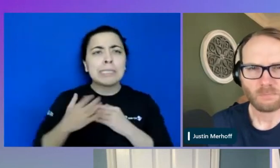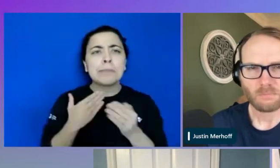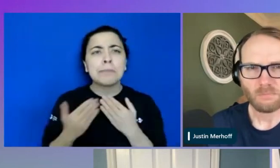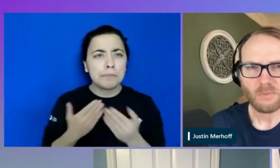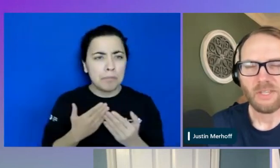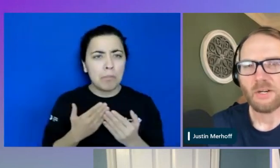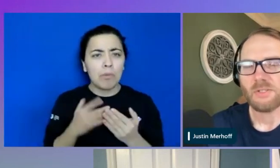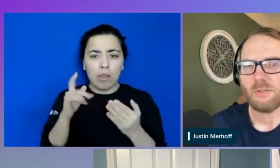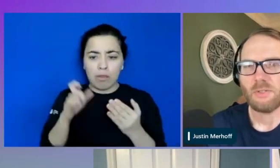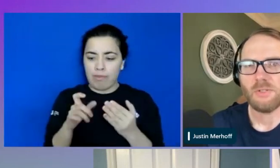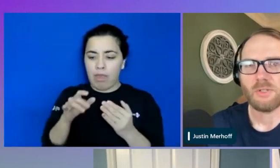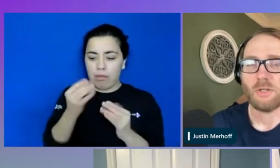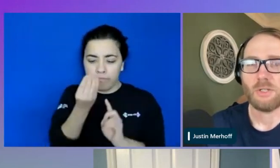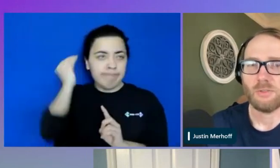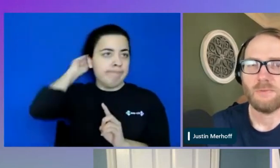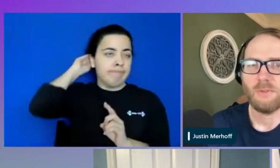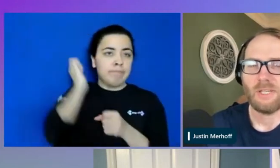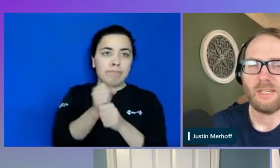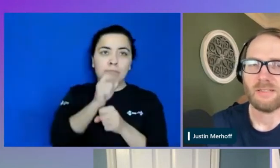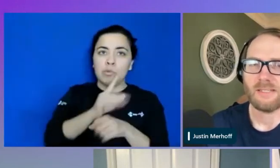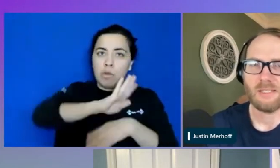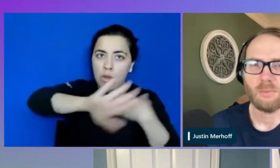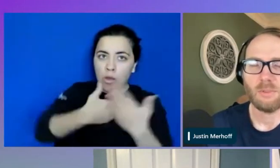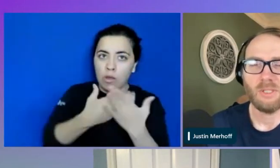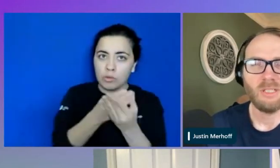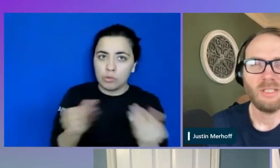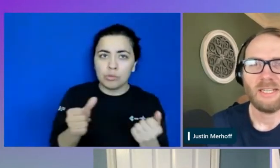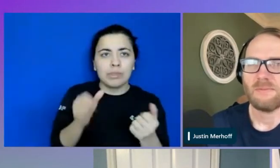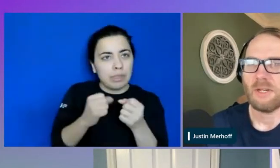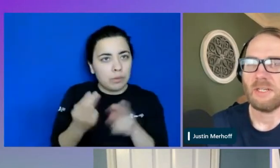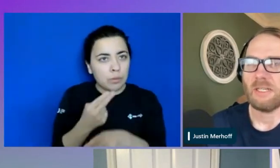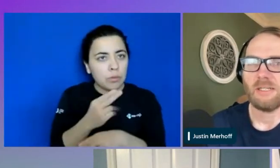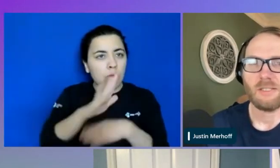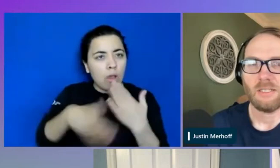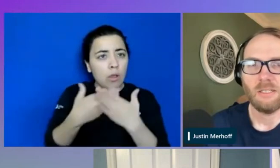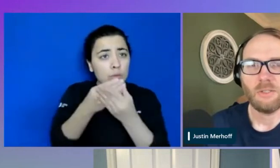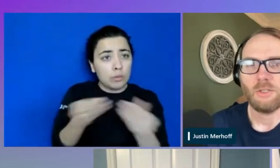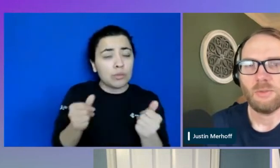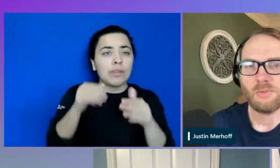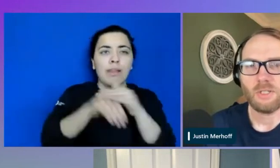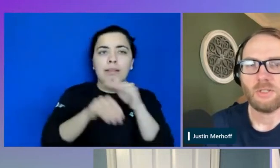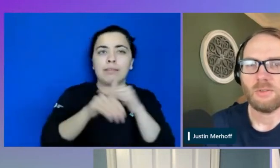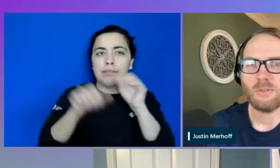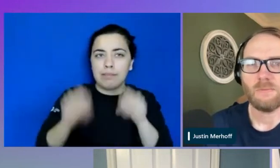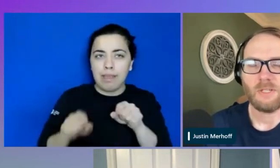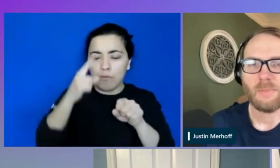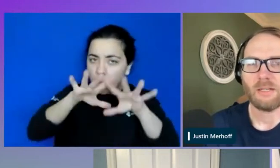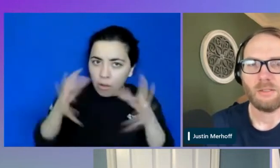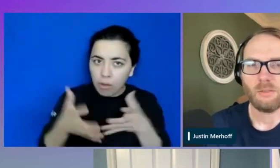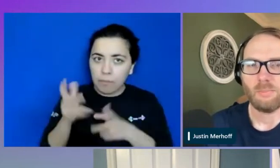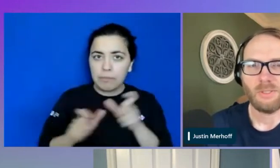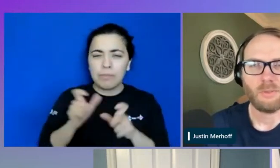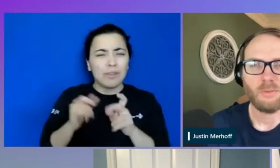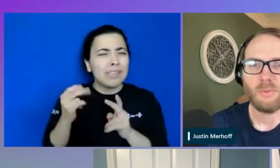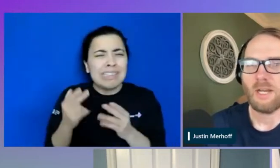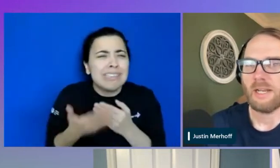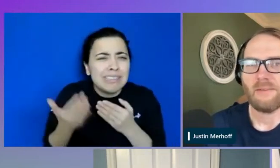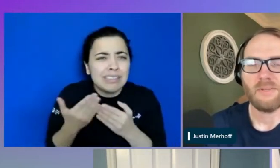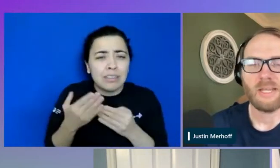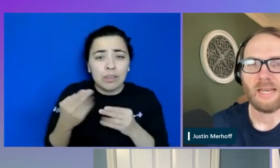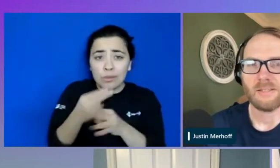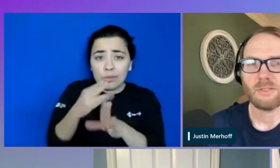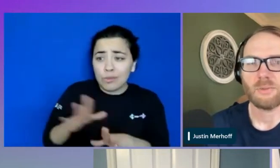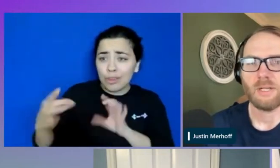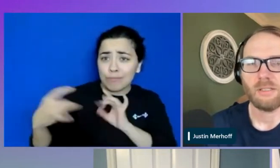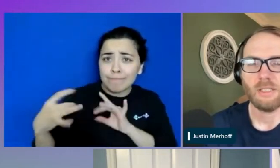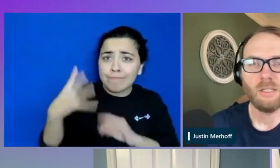sure that our solutions are useful and accessible. It's very easy. Use a user feedback loop. You do not have